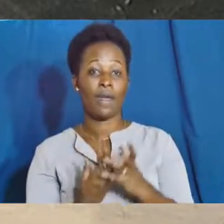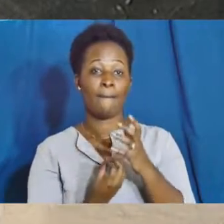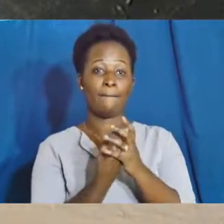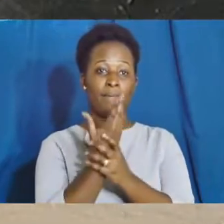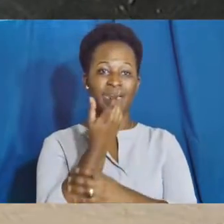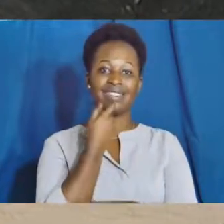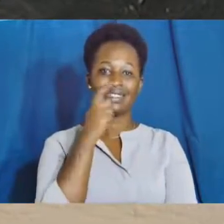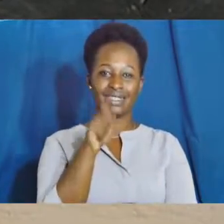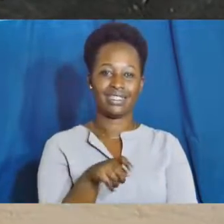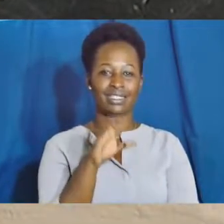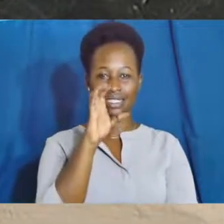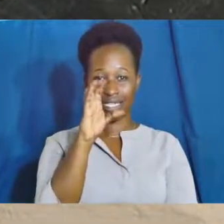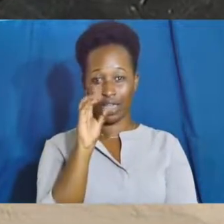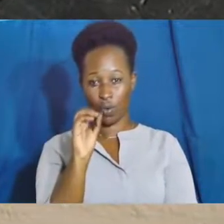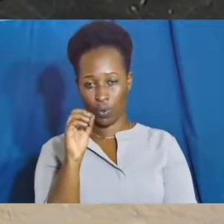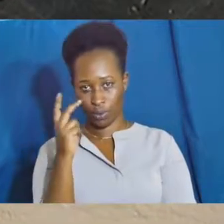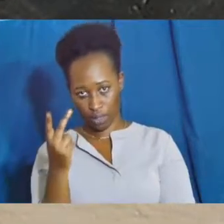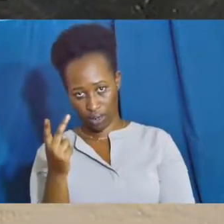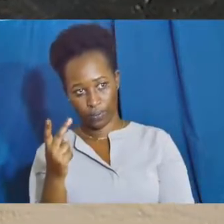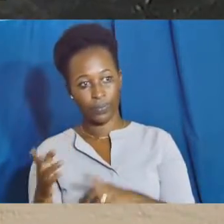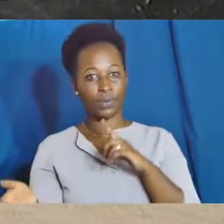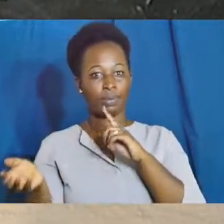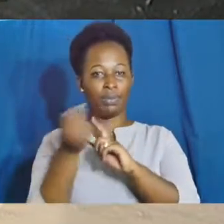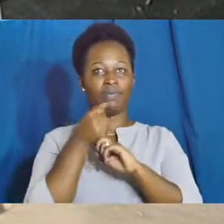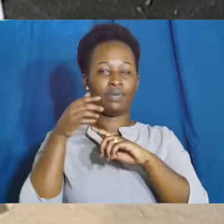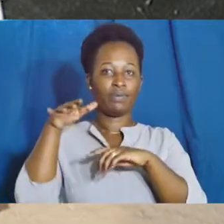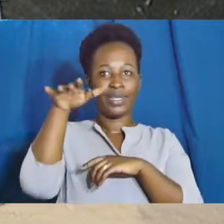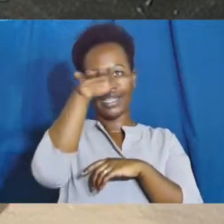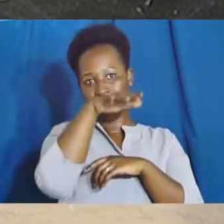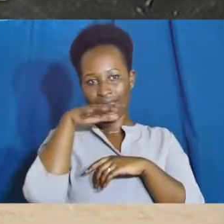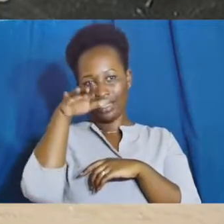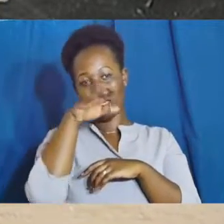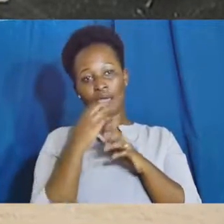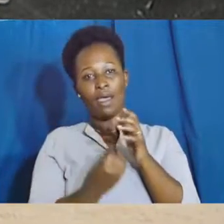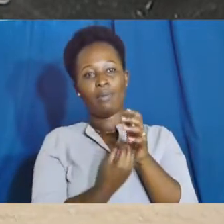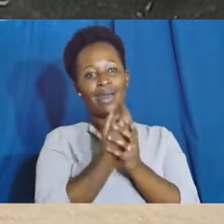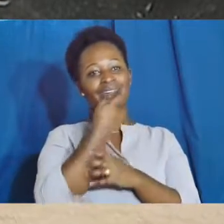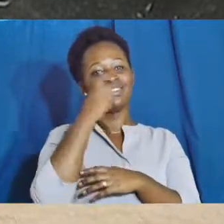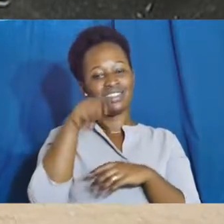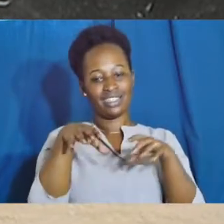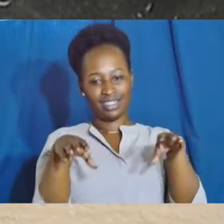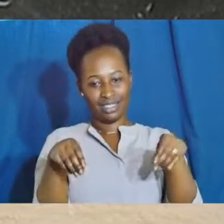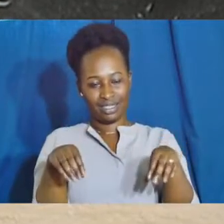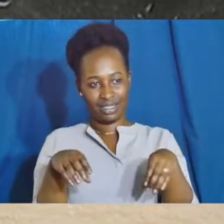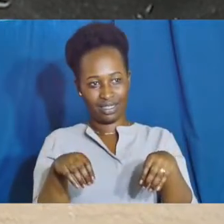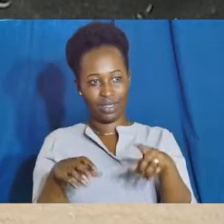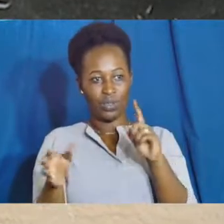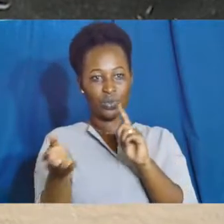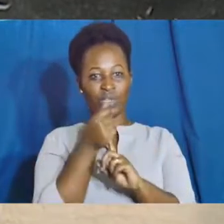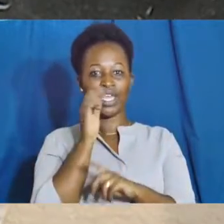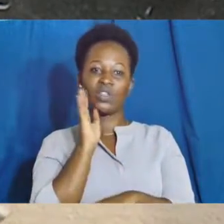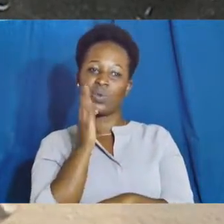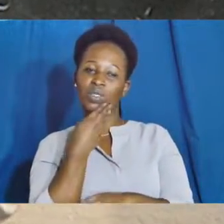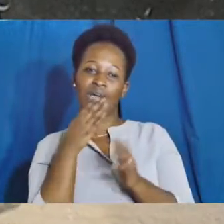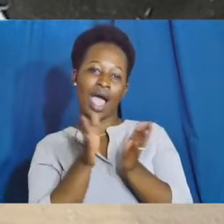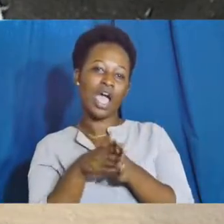Plants need carbon dioxide, which they get from the air. Plants need soil to get water and